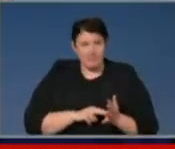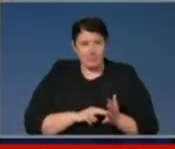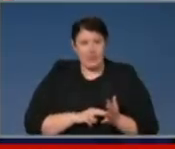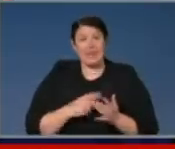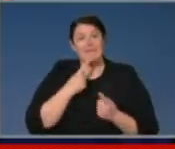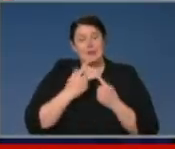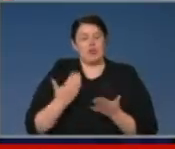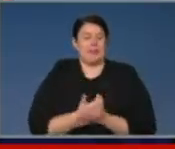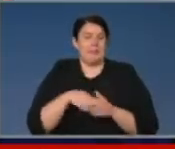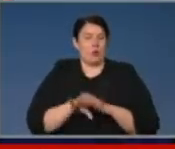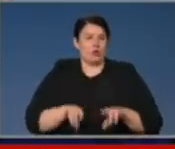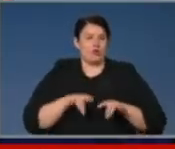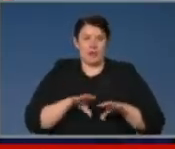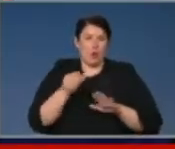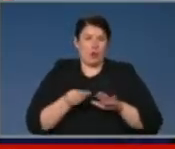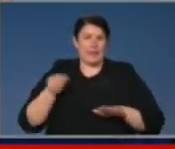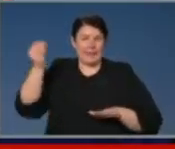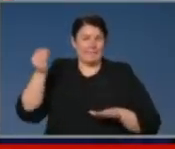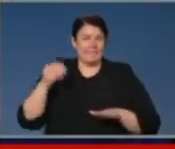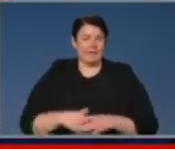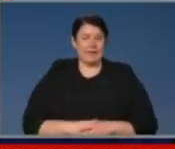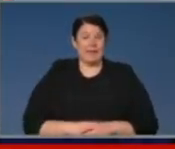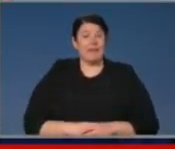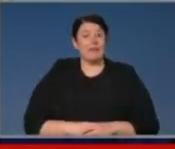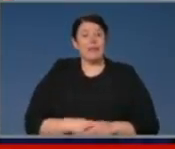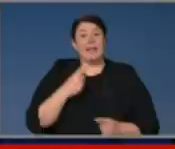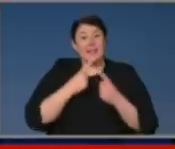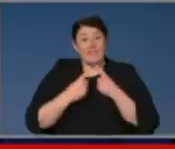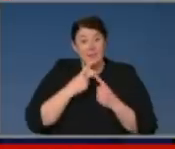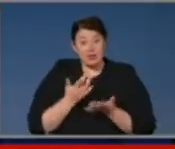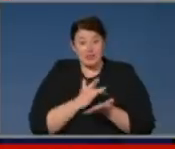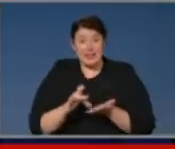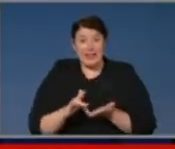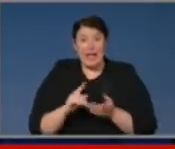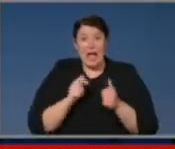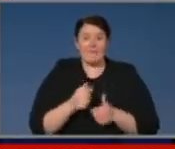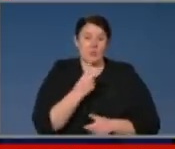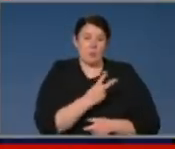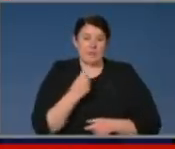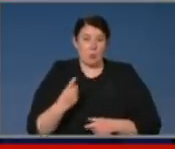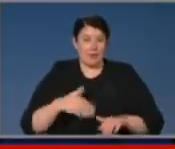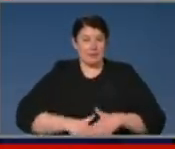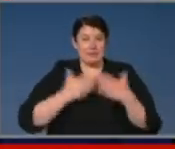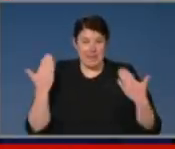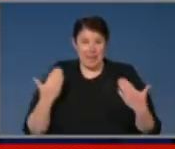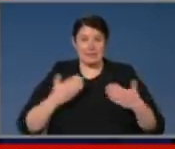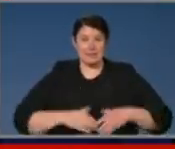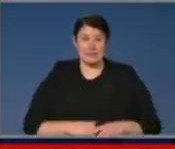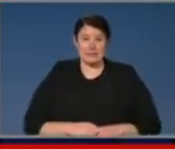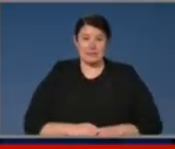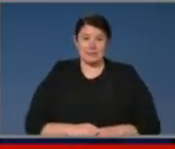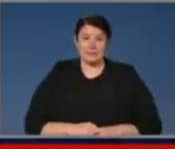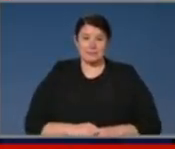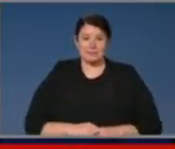Australia. Importantly, the data is deleted from your phone after 21 days. It's been assessed by the